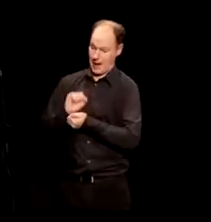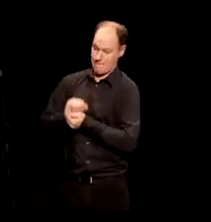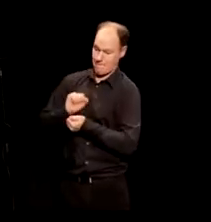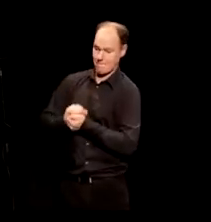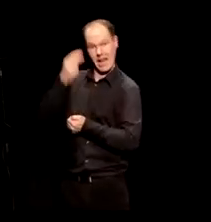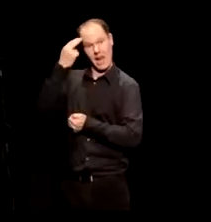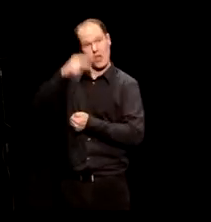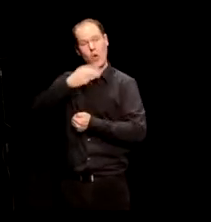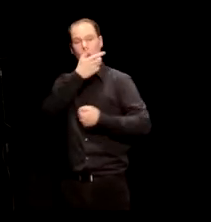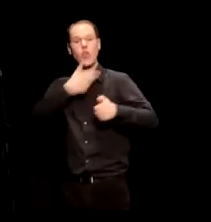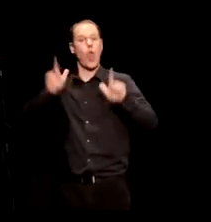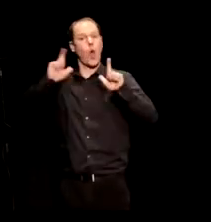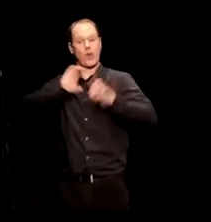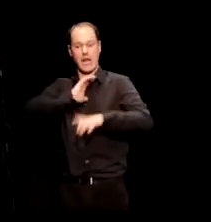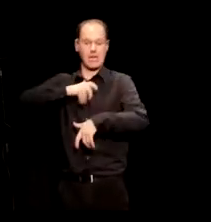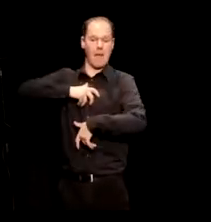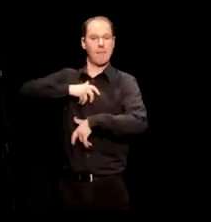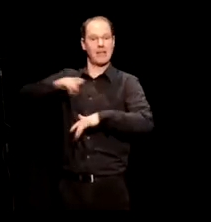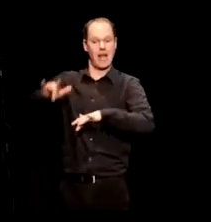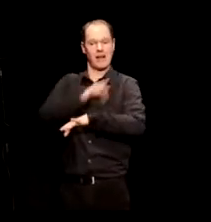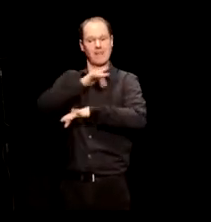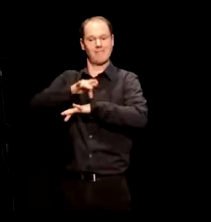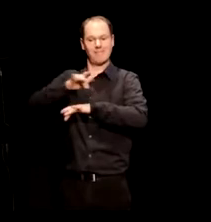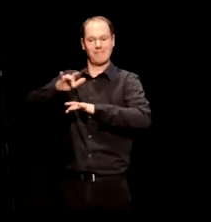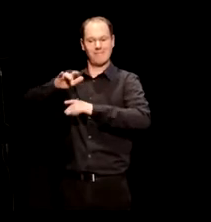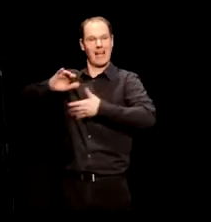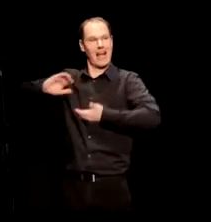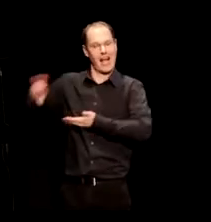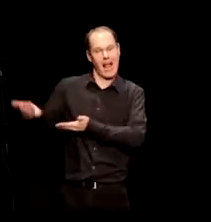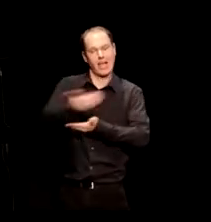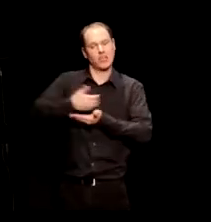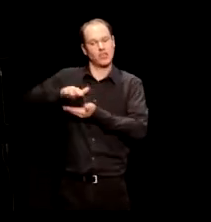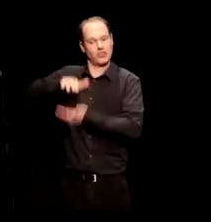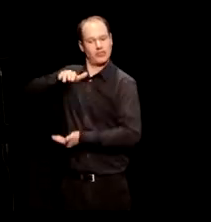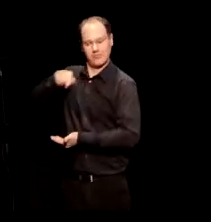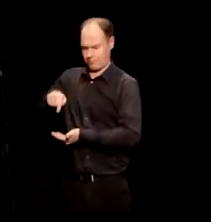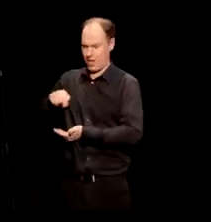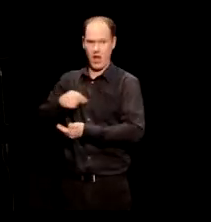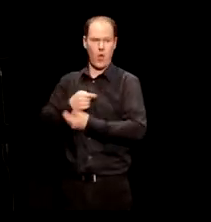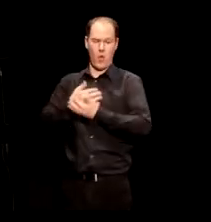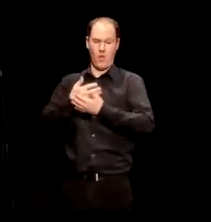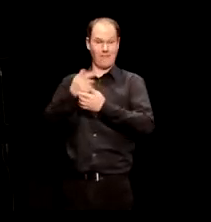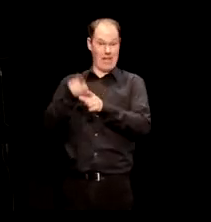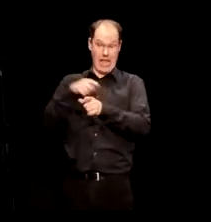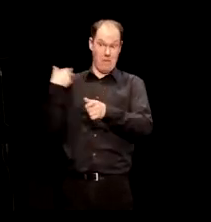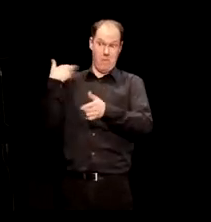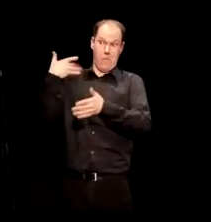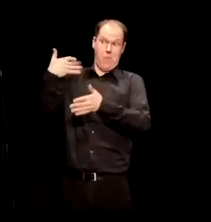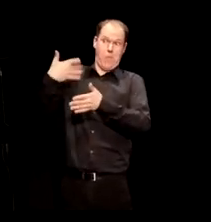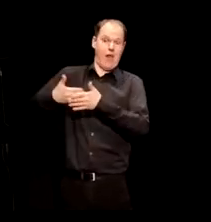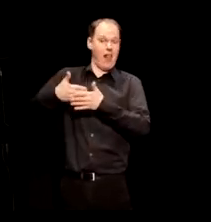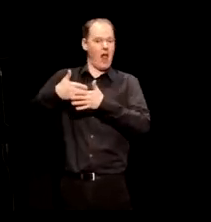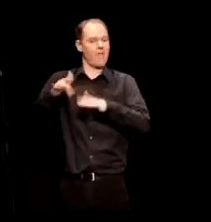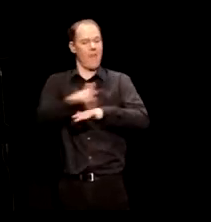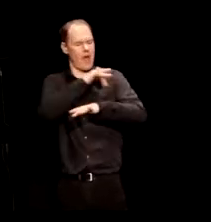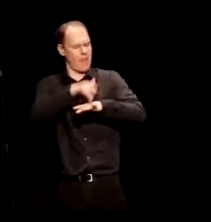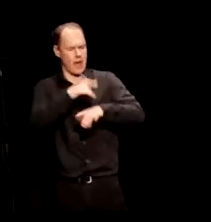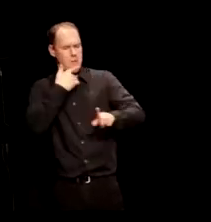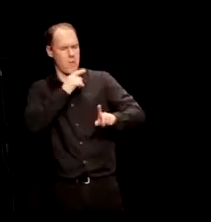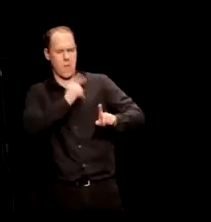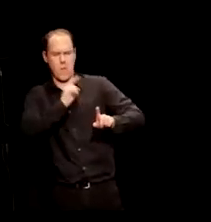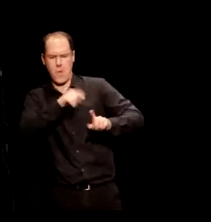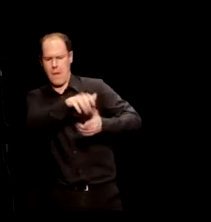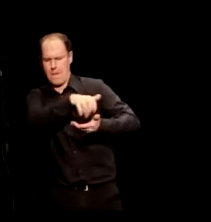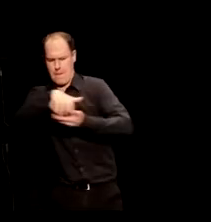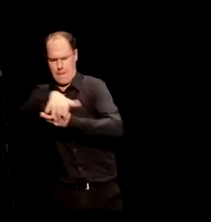called the Lord Chamberlain's Plays Collection. And it's a product of hundreds of years of censorship of British theatre. As many